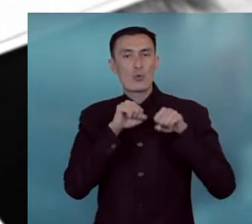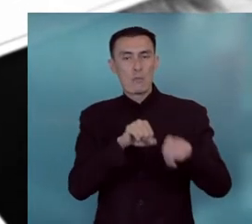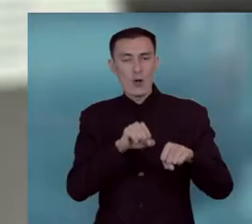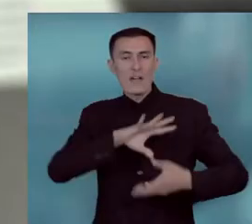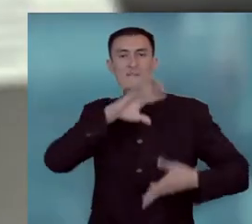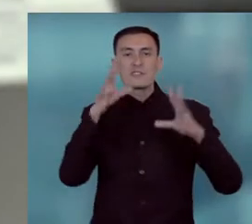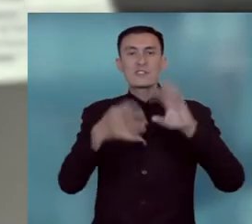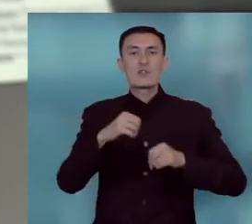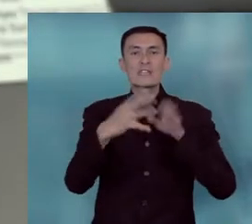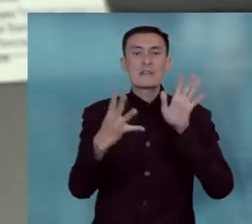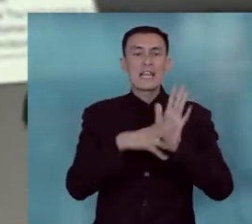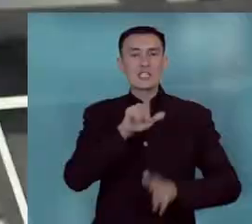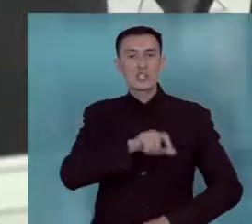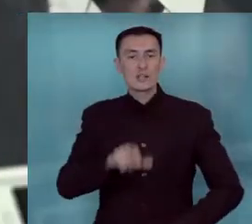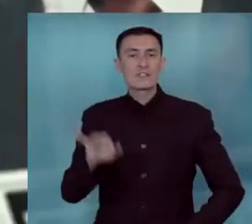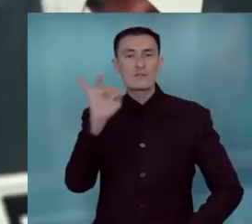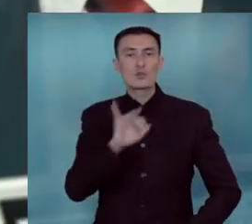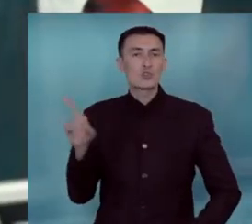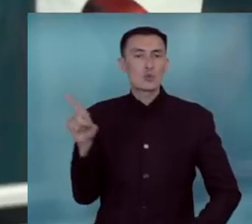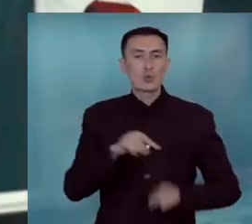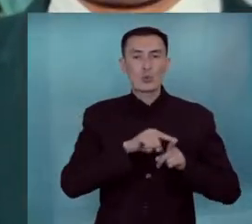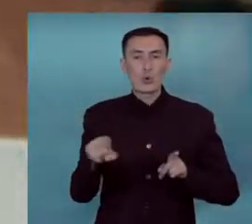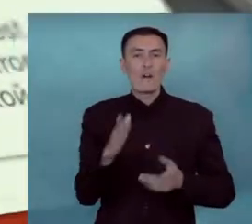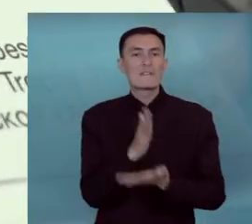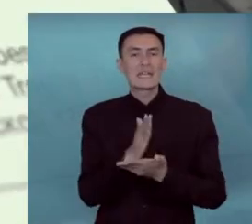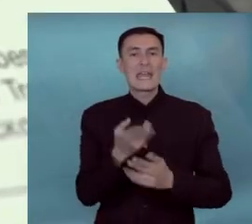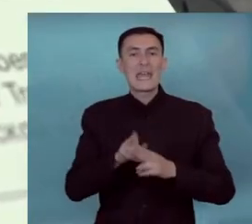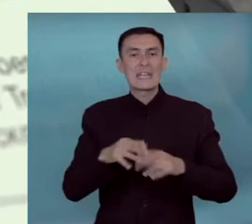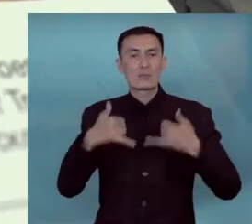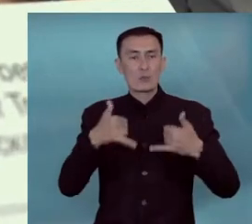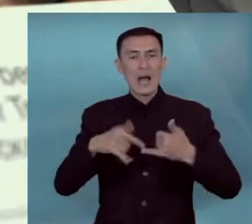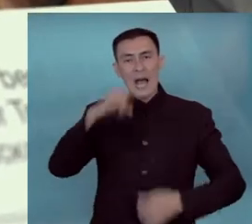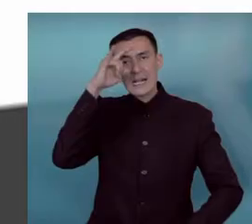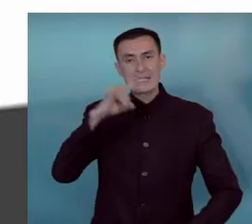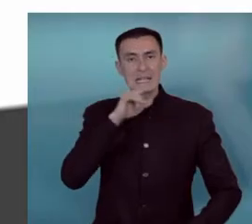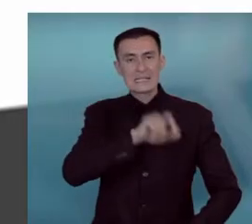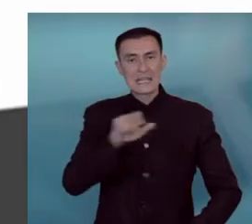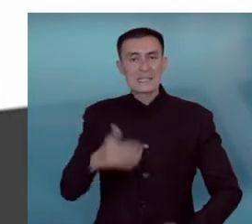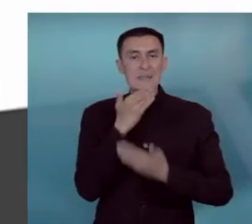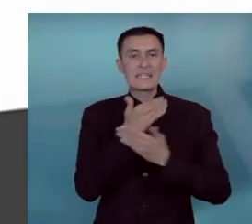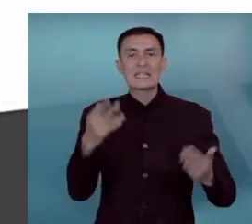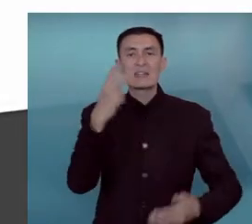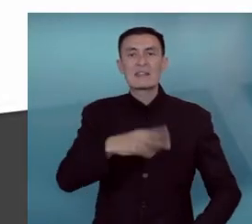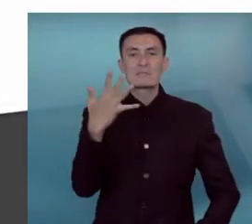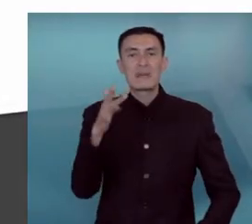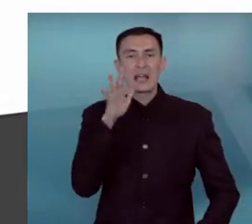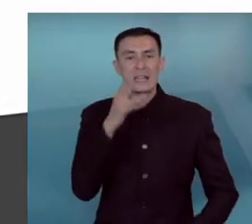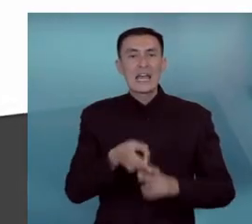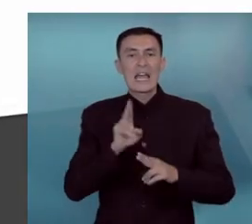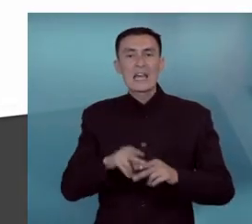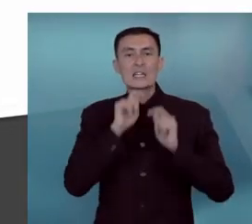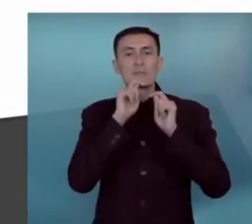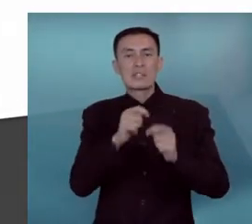Trophy for Best Boxing Style. Only 19 people in history have owned this trophy, and over the past 25